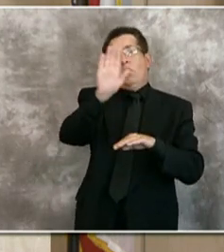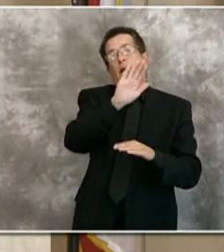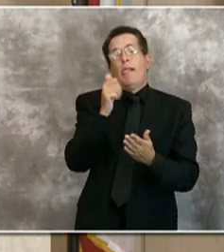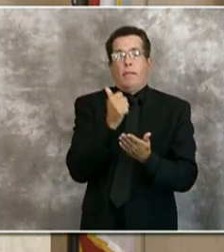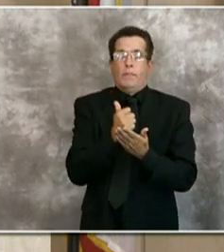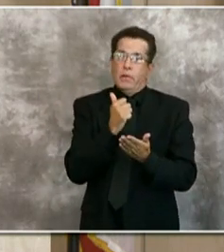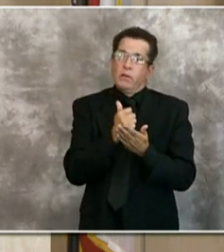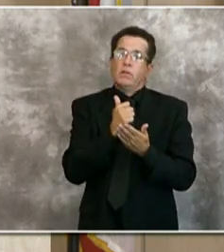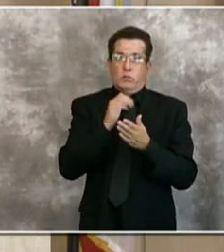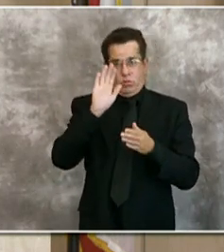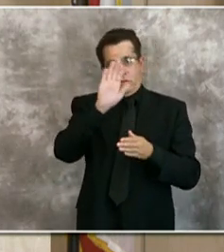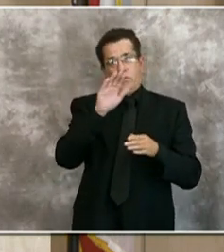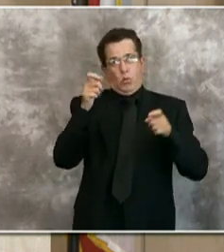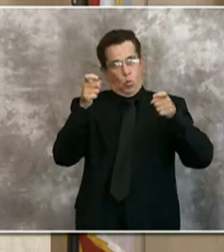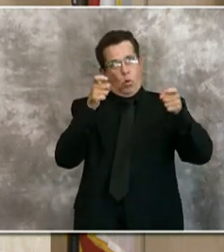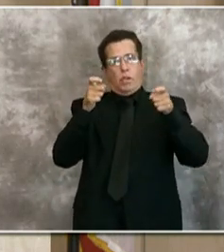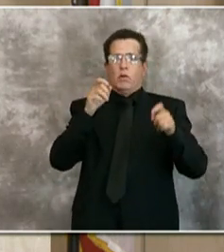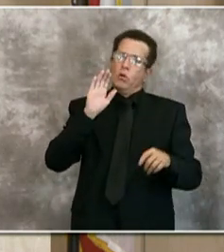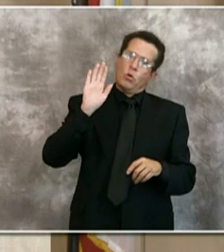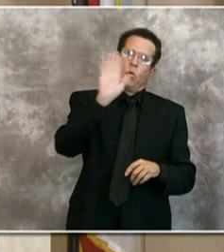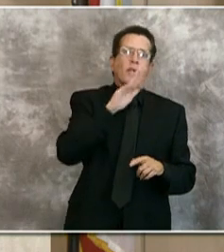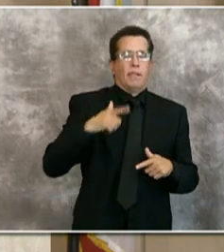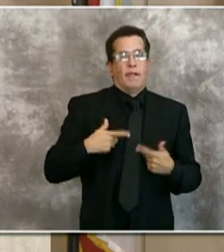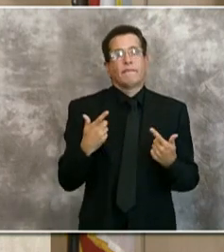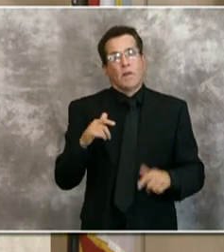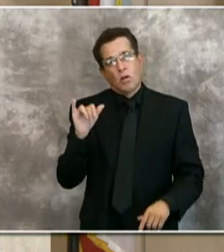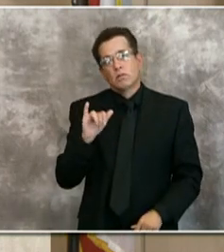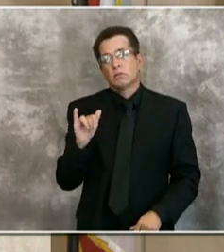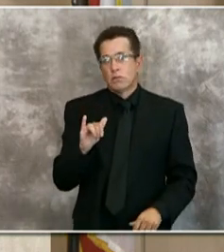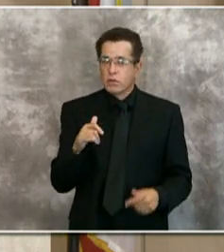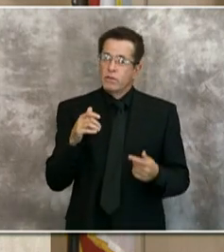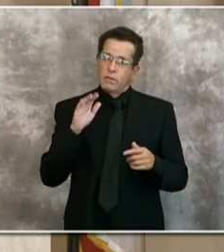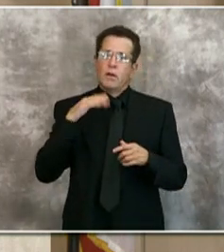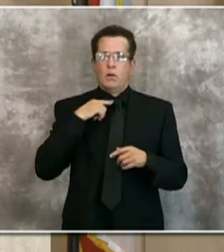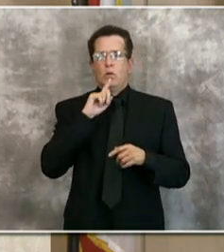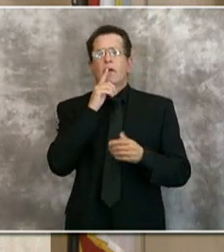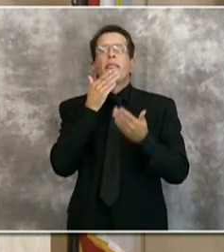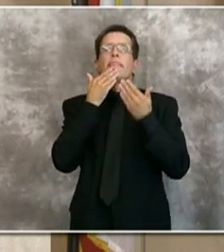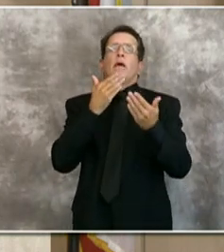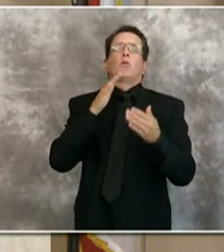do their part in this also. So I appreciate the question because it